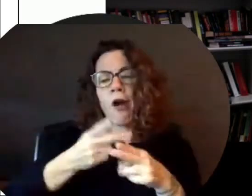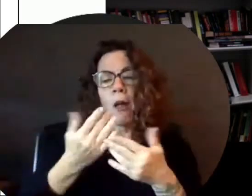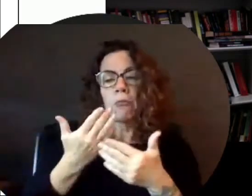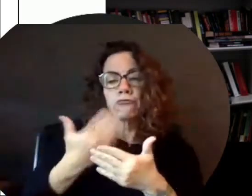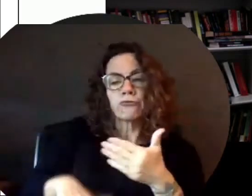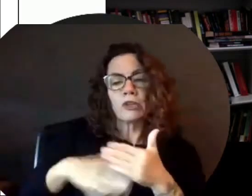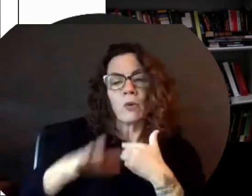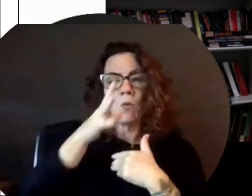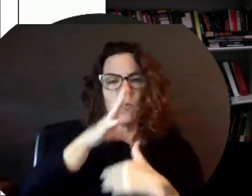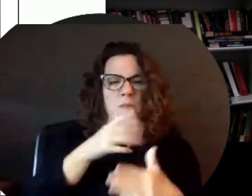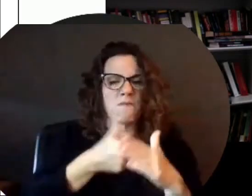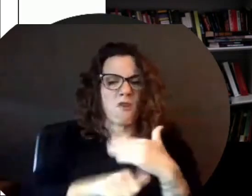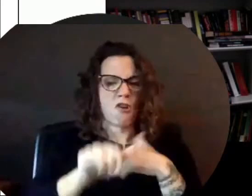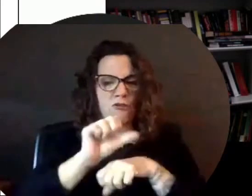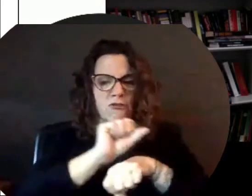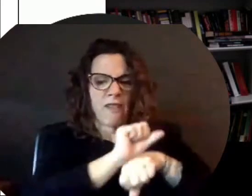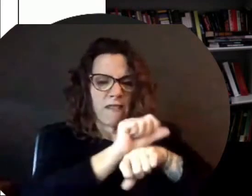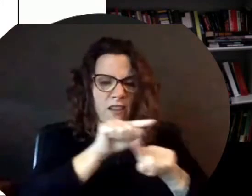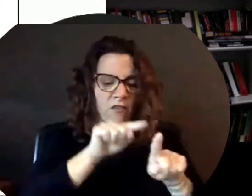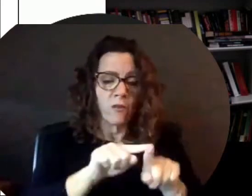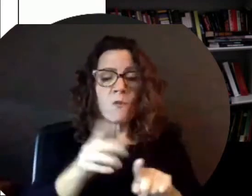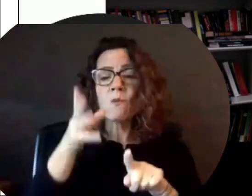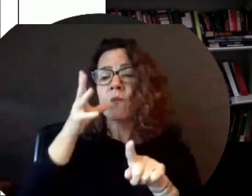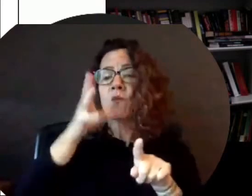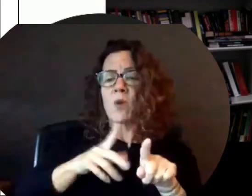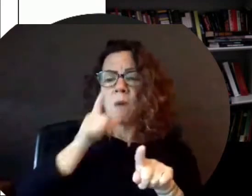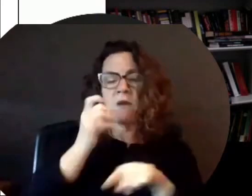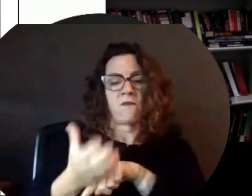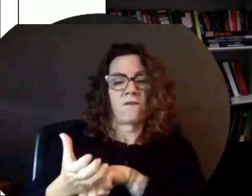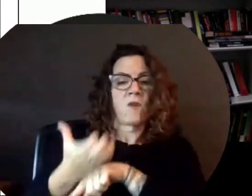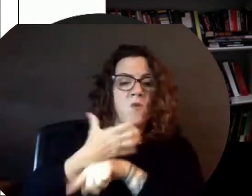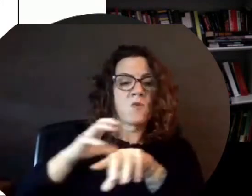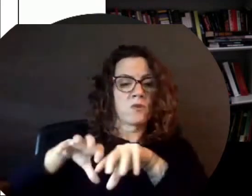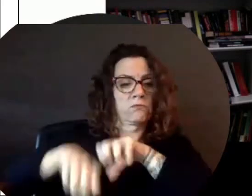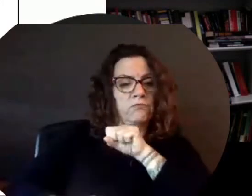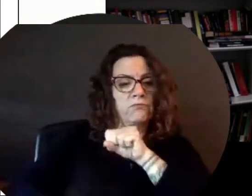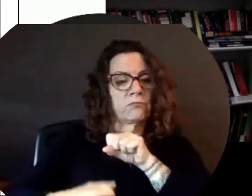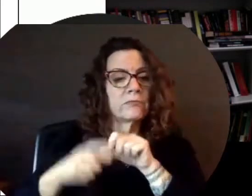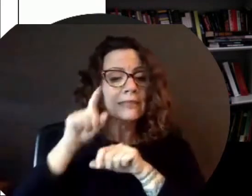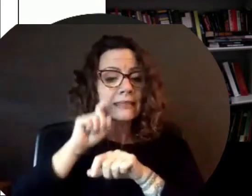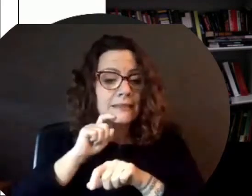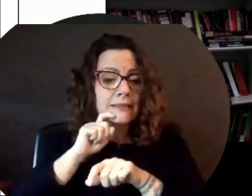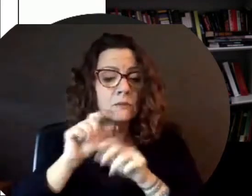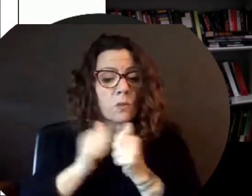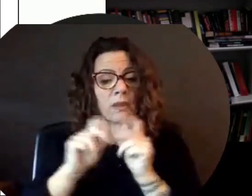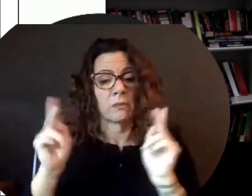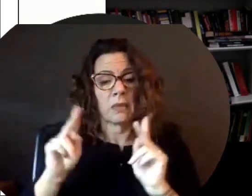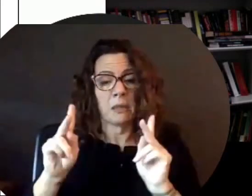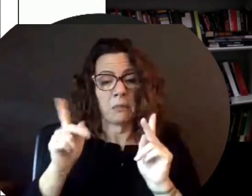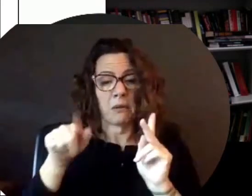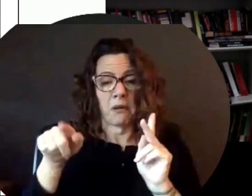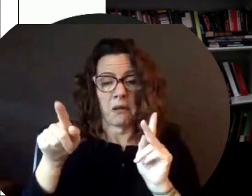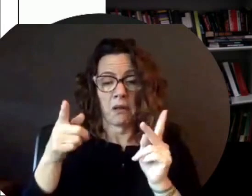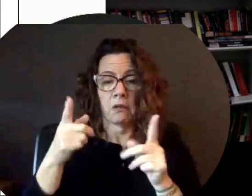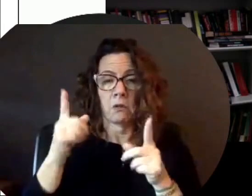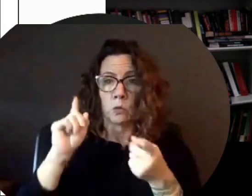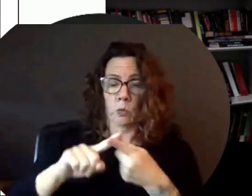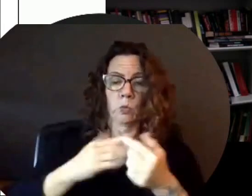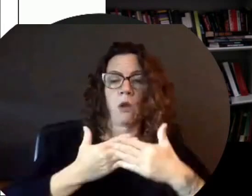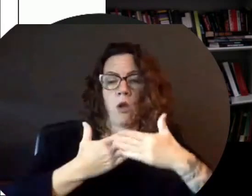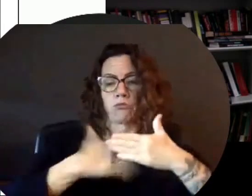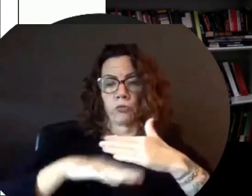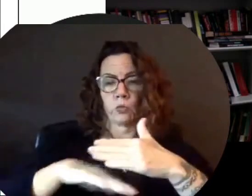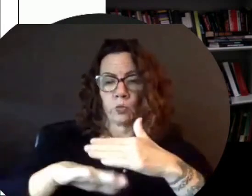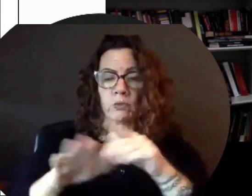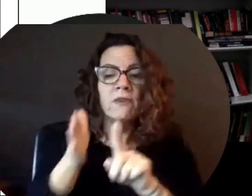with people because they were understood as being able to produce future offspring, a future slave population,